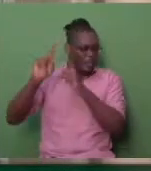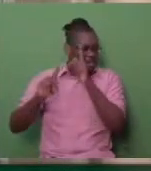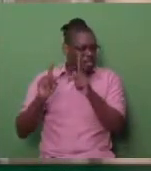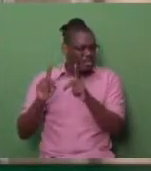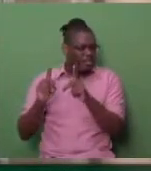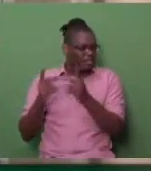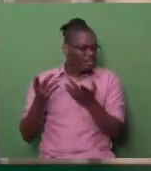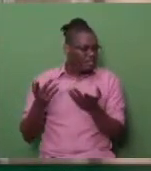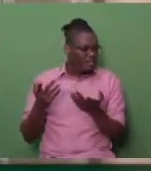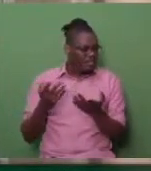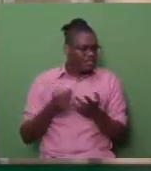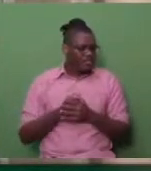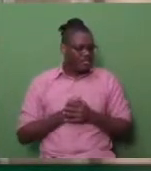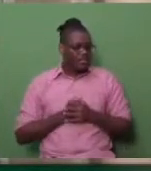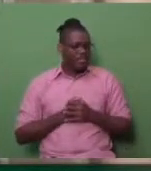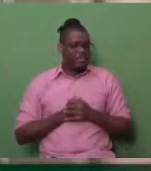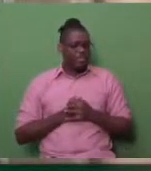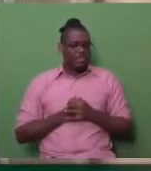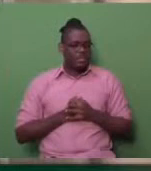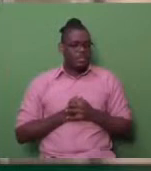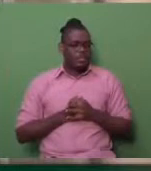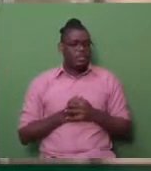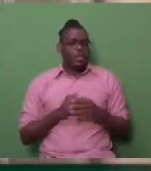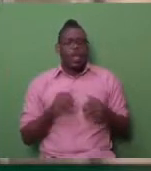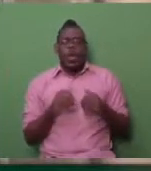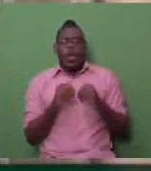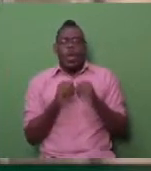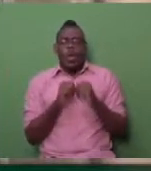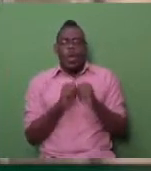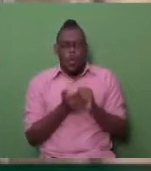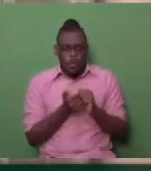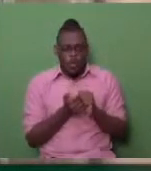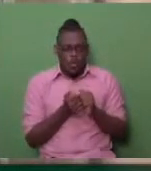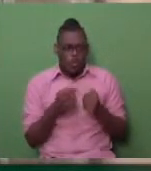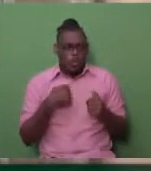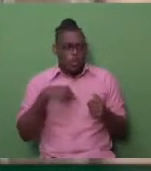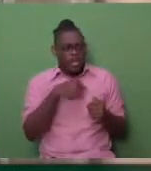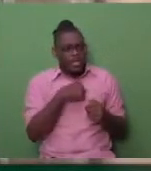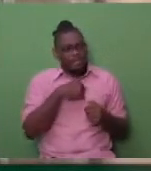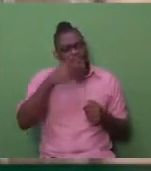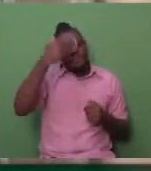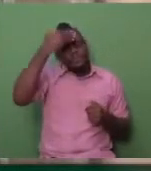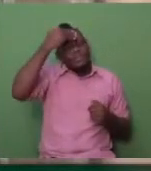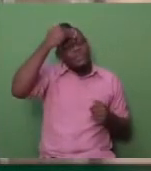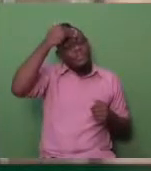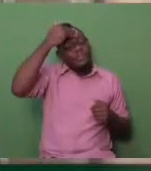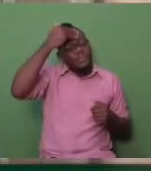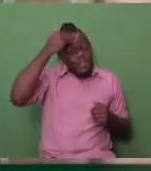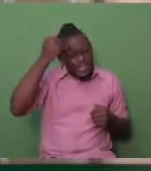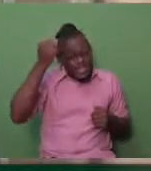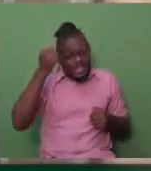How can we ever forget the hell he put people through when he and his Minister of Works and